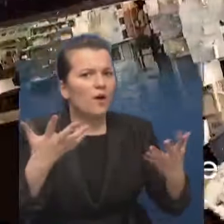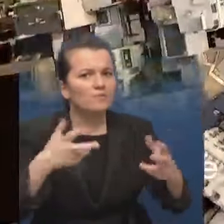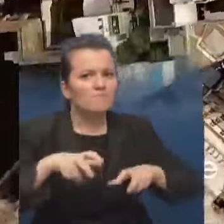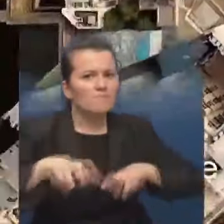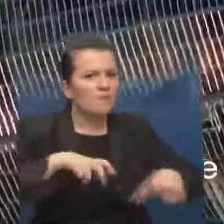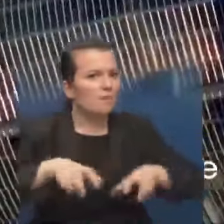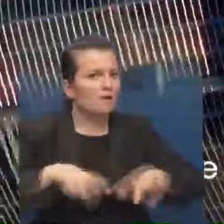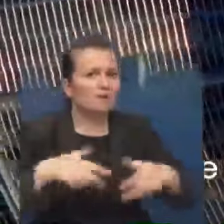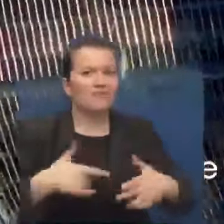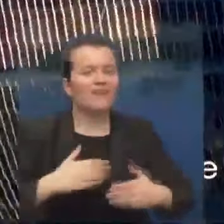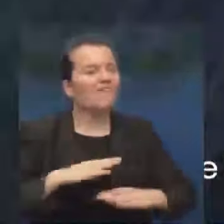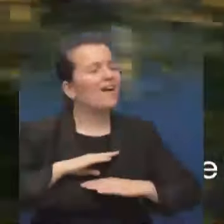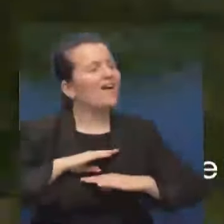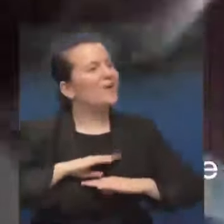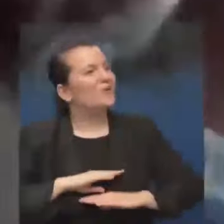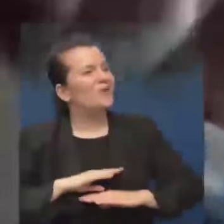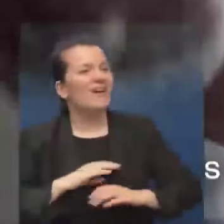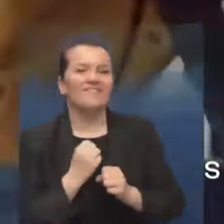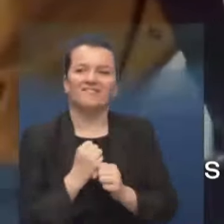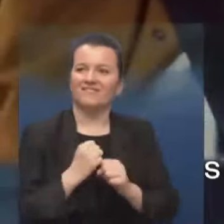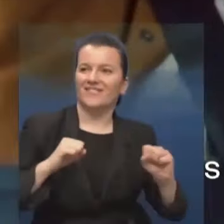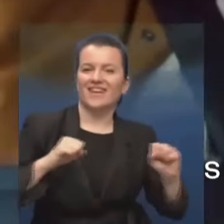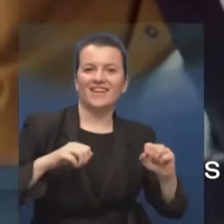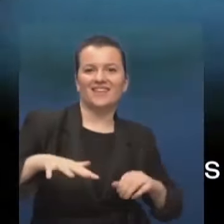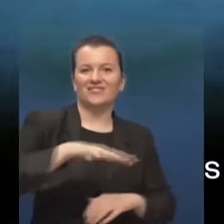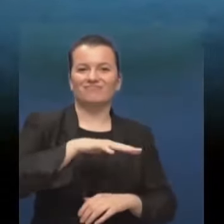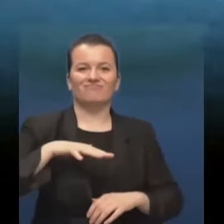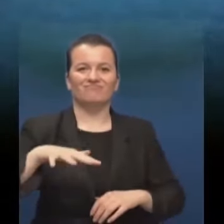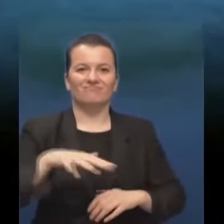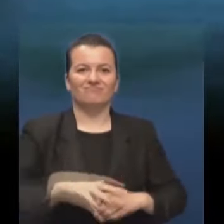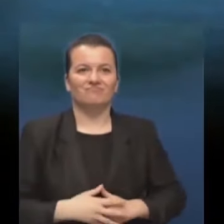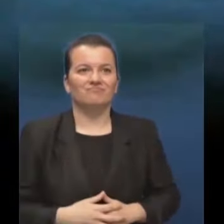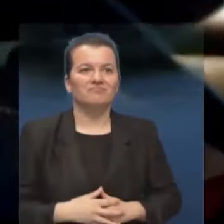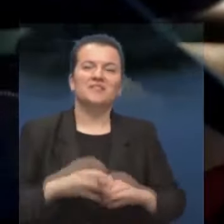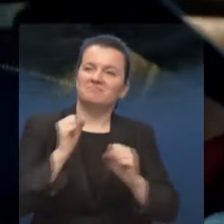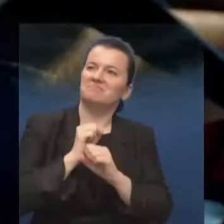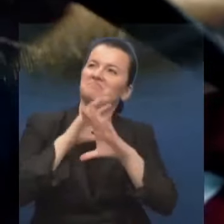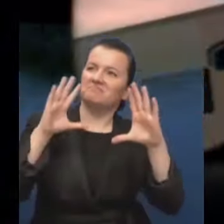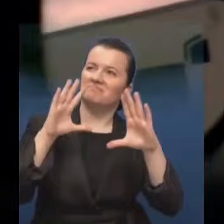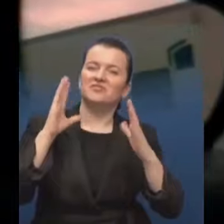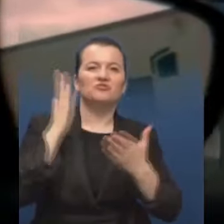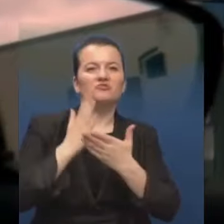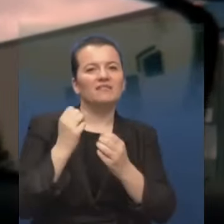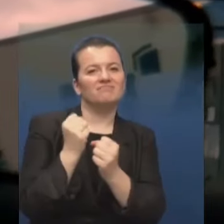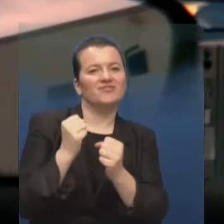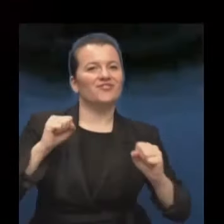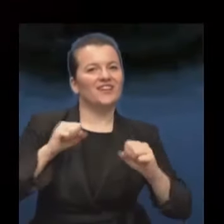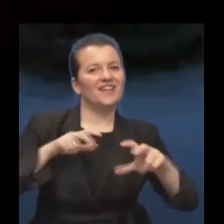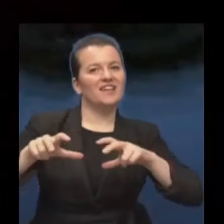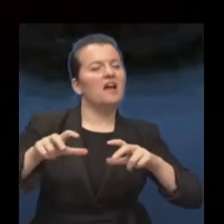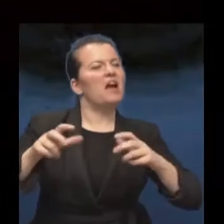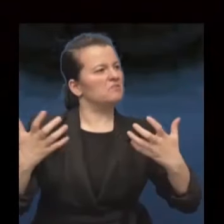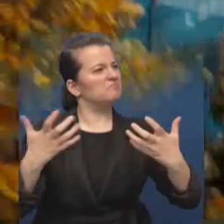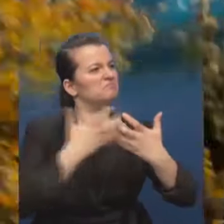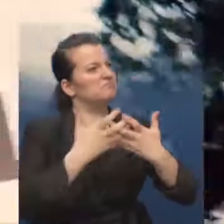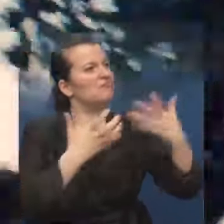fulfillment and freedom. We believe that this freedom goes hand in hand with preserving the planet and living